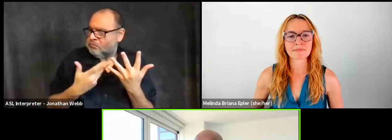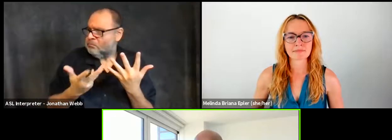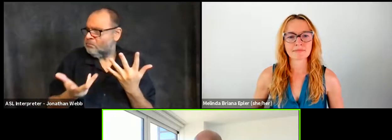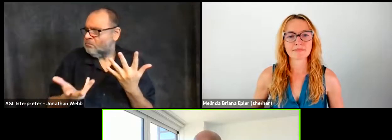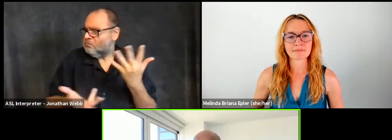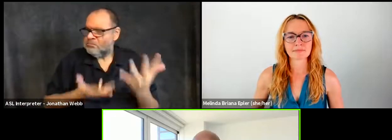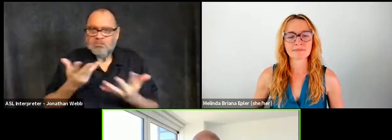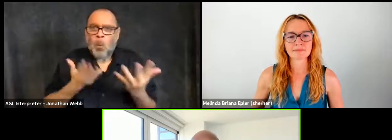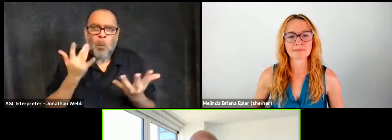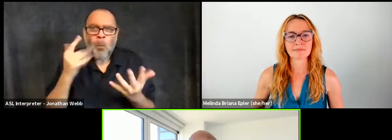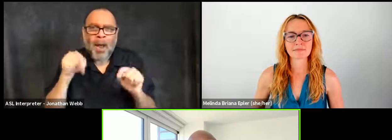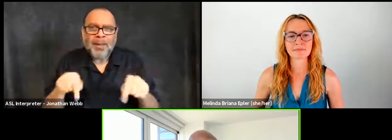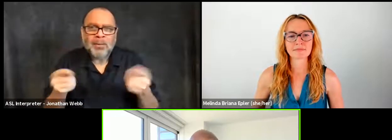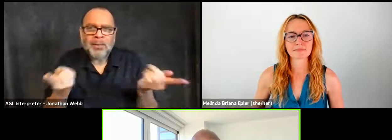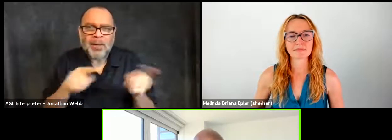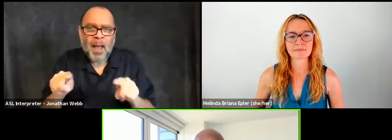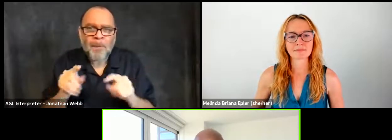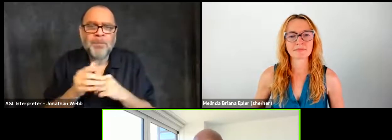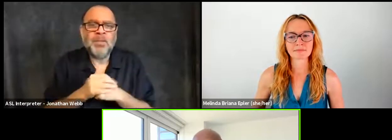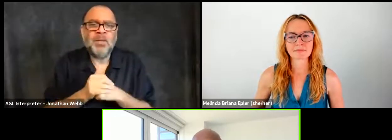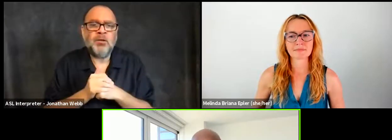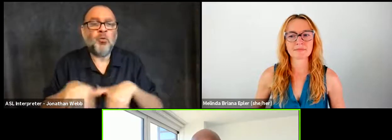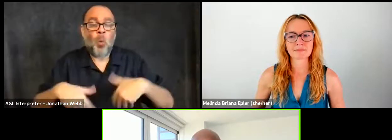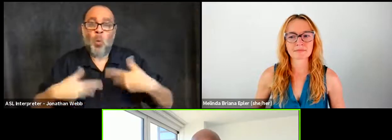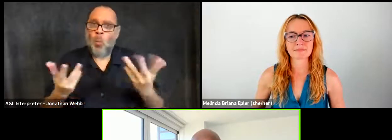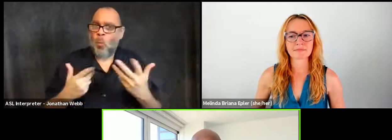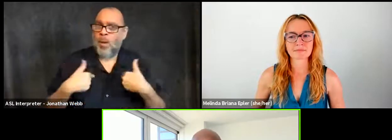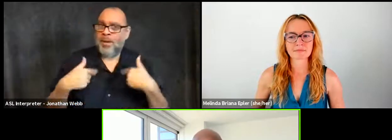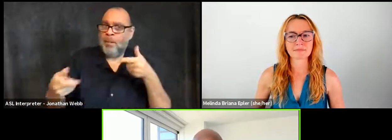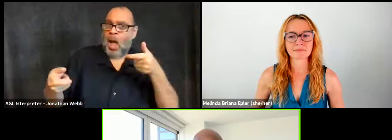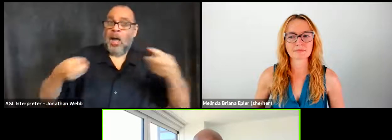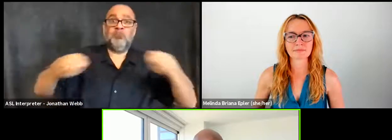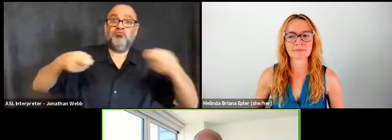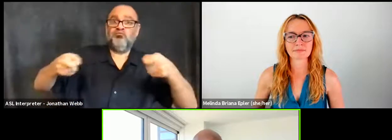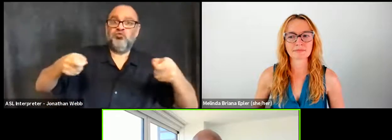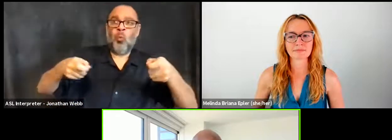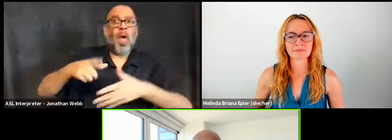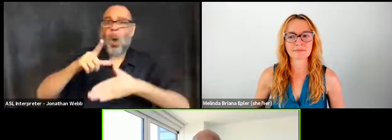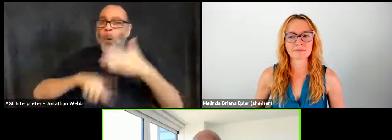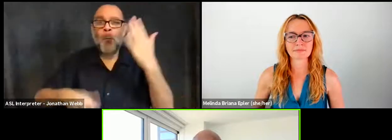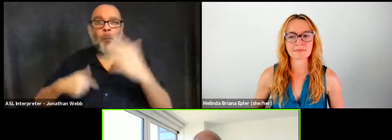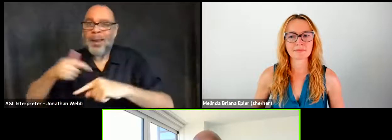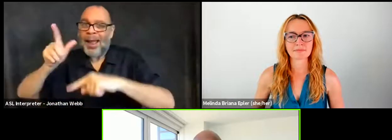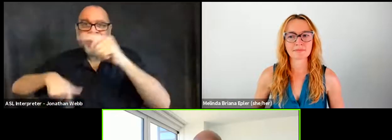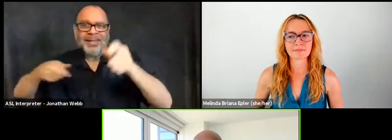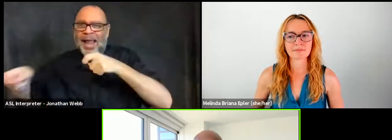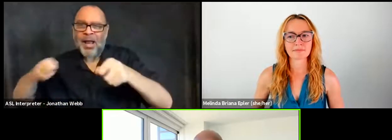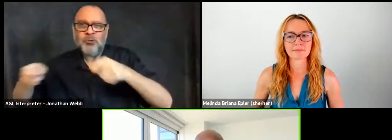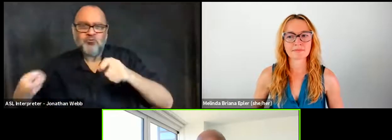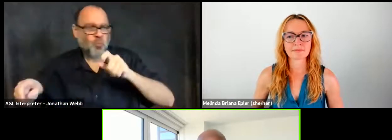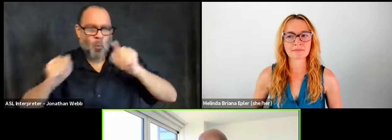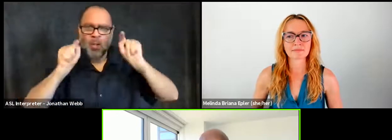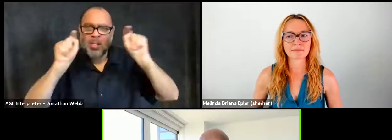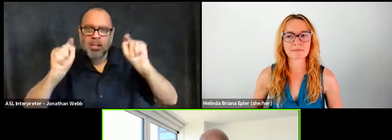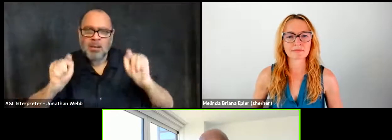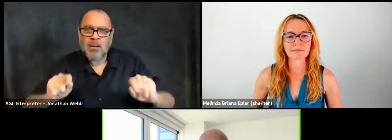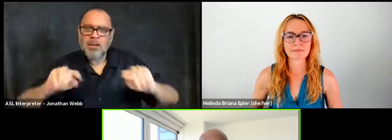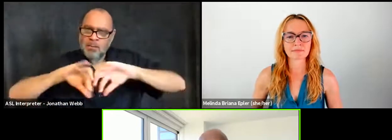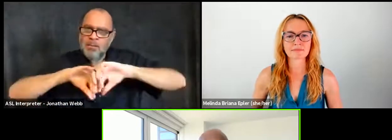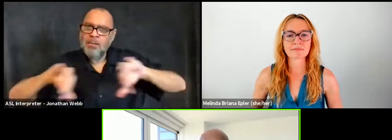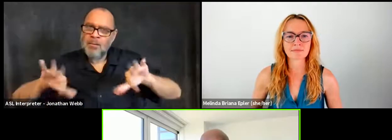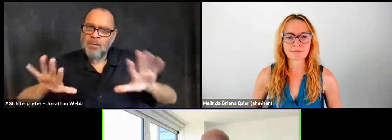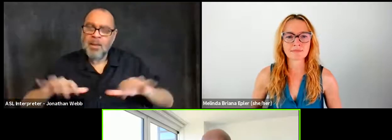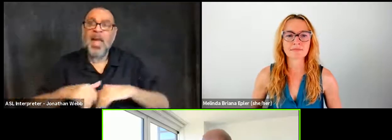responsibility of like, well, what am I in control of? What am I not in control of? And then it goes to what can I do about